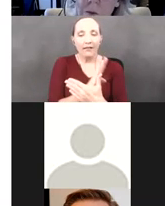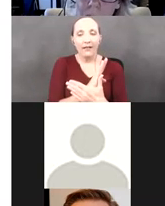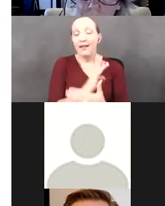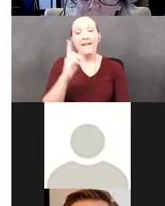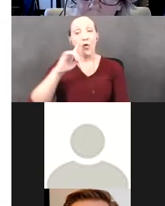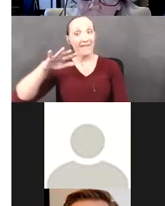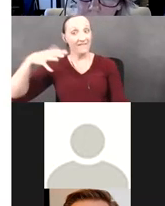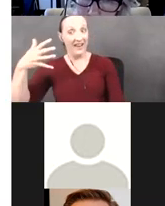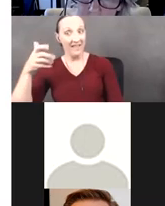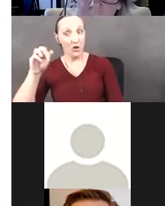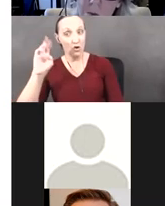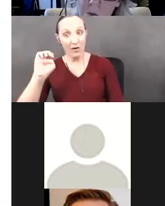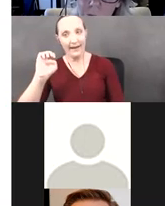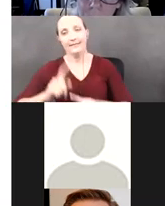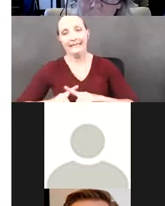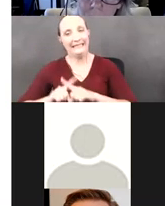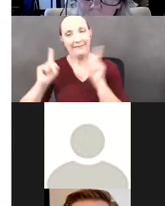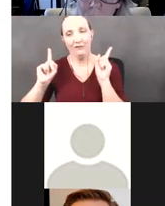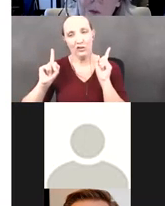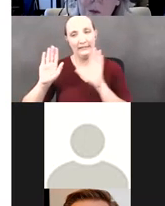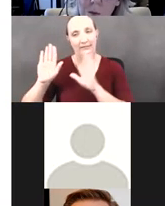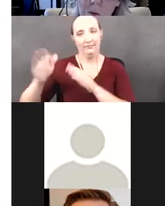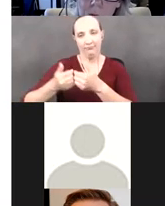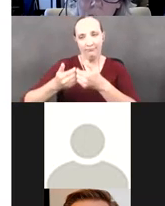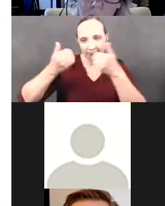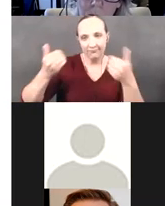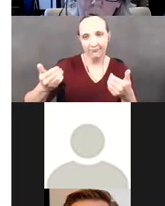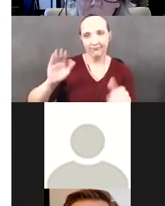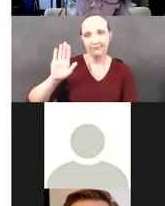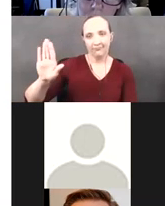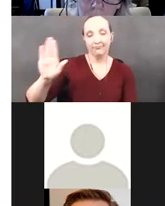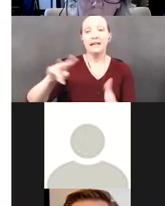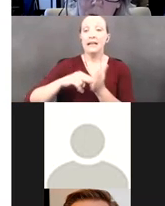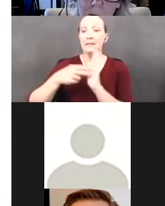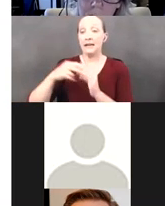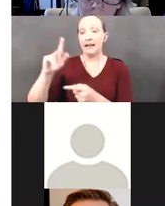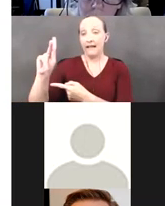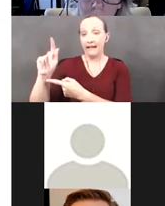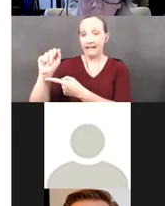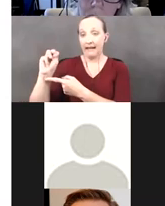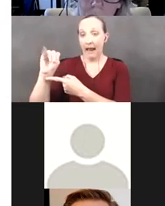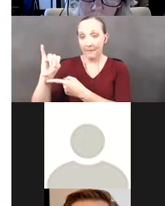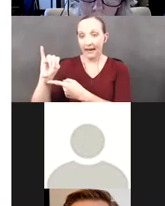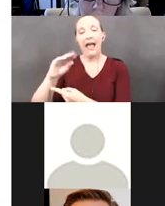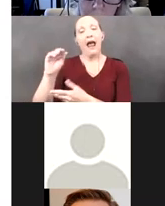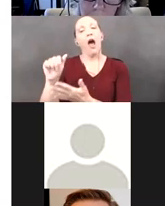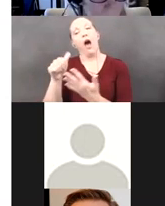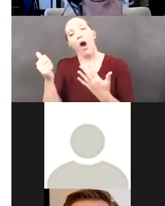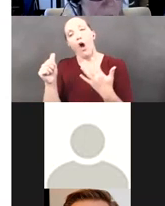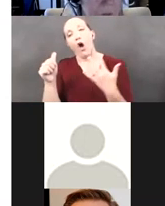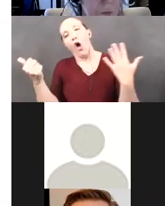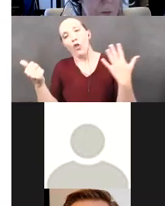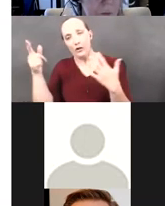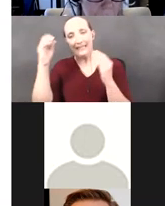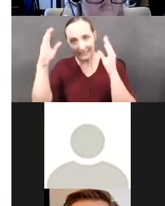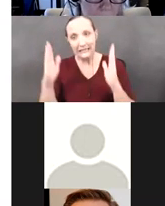using quinto a grado, different es way más to probable que submit están their utilizando work. otra One of the aplicación ways para could be entregar su Kami, trabajo. Una de but las there are maneras puede certainly ser other a ways that través de teachers can